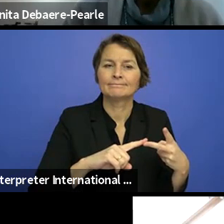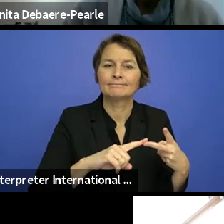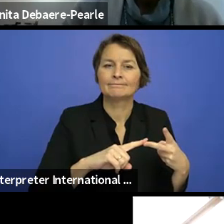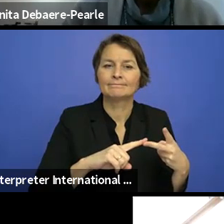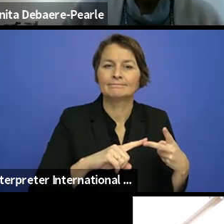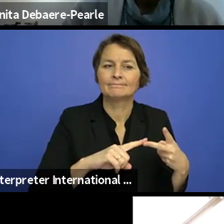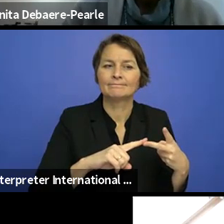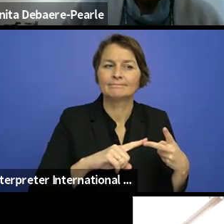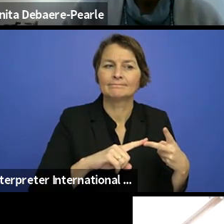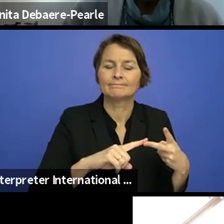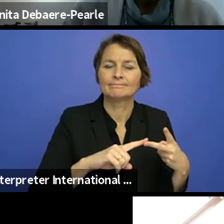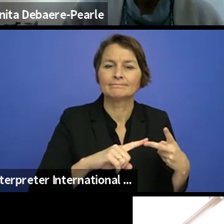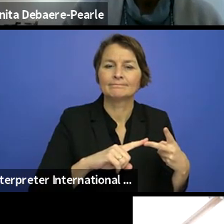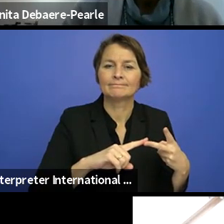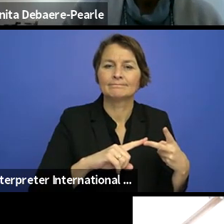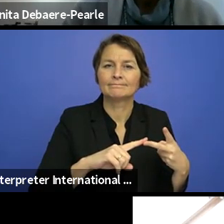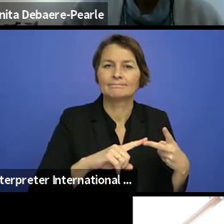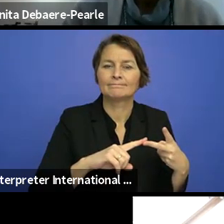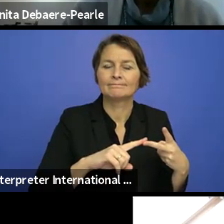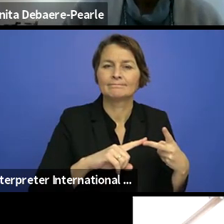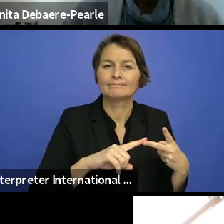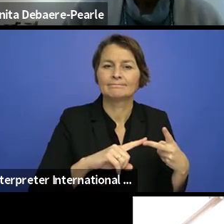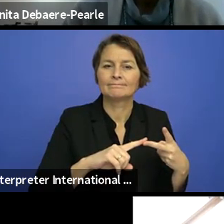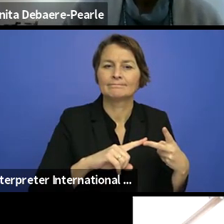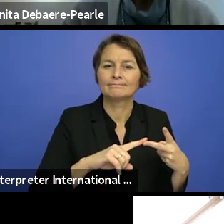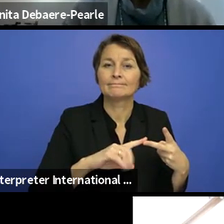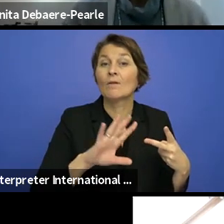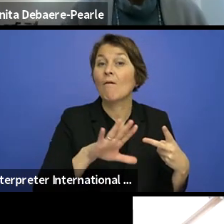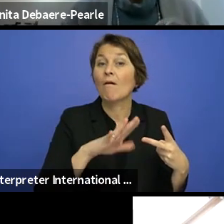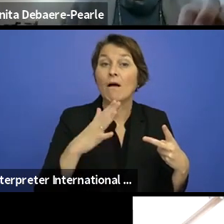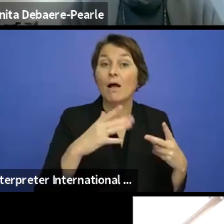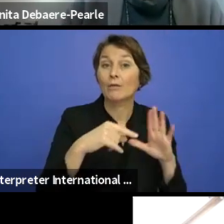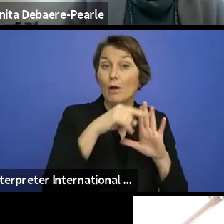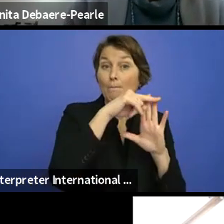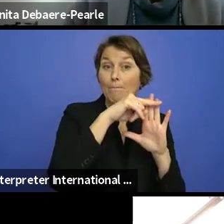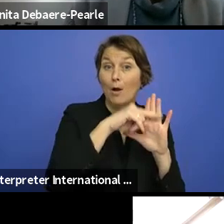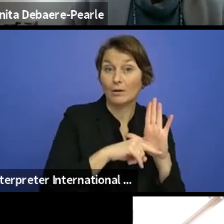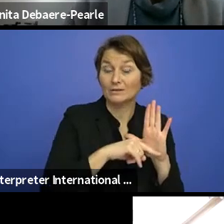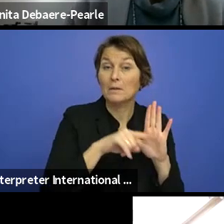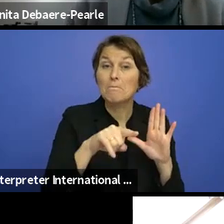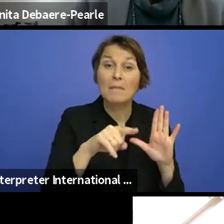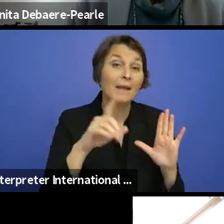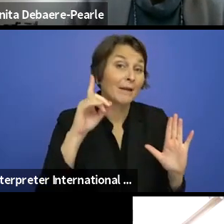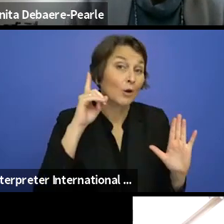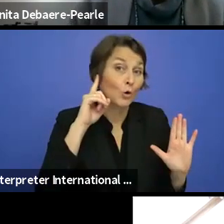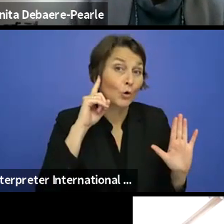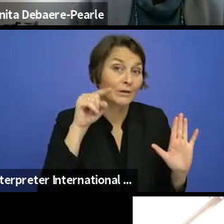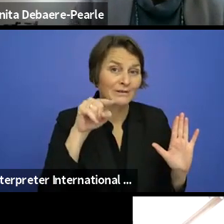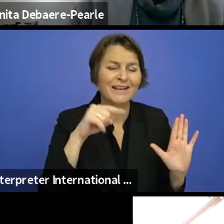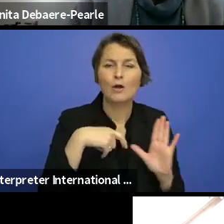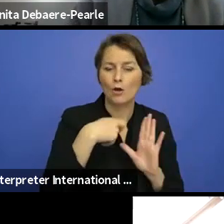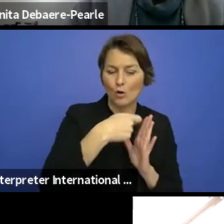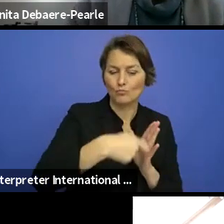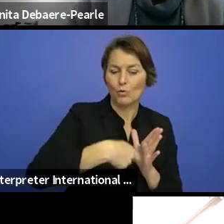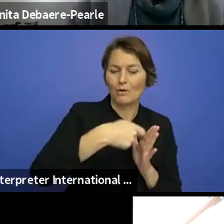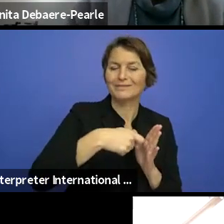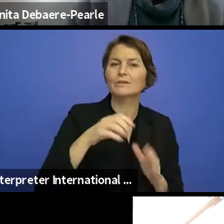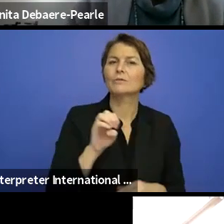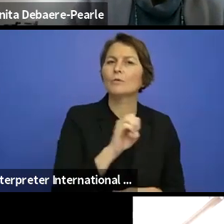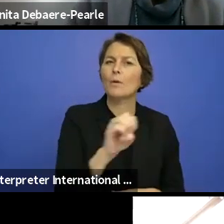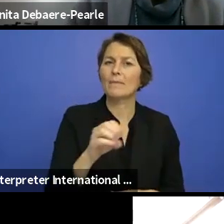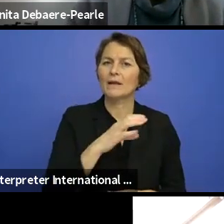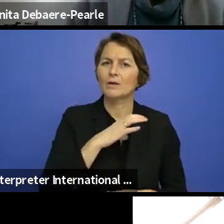well transversal policies. You maybe have heard about this project of the European Commission that is